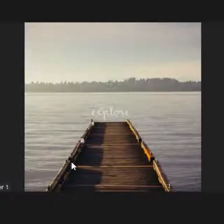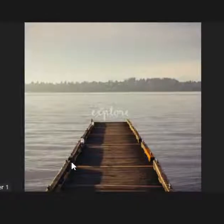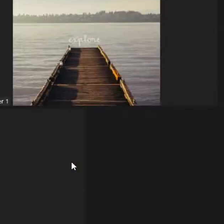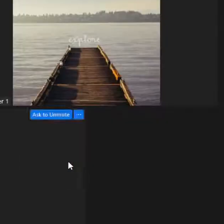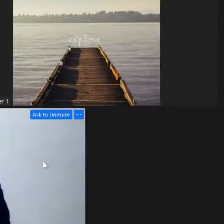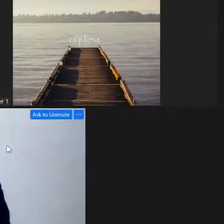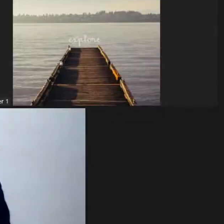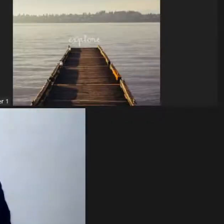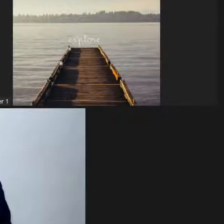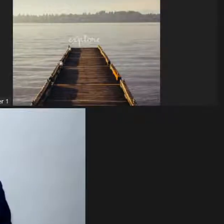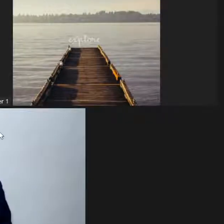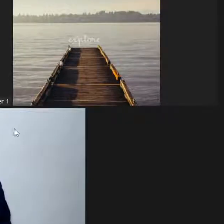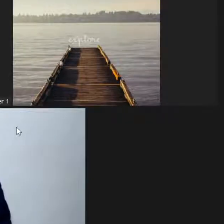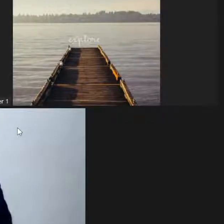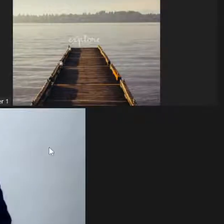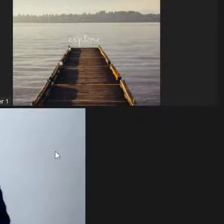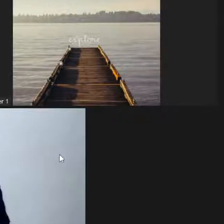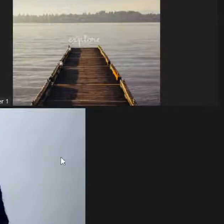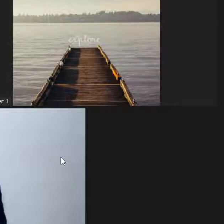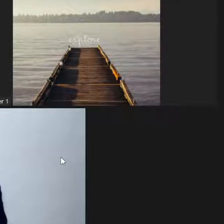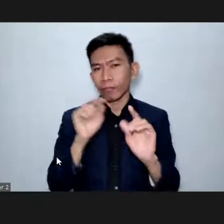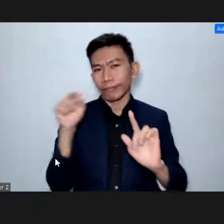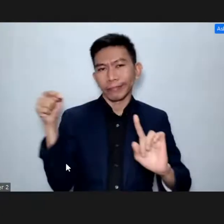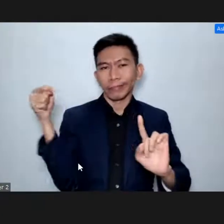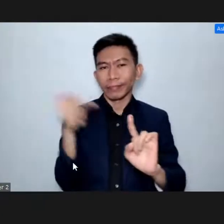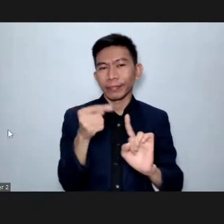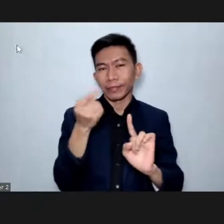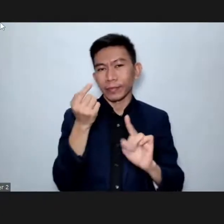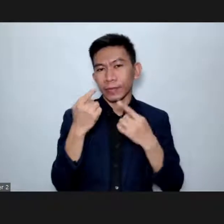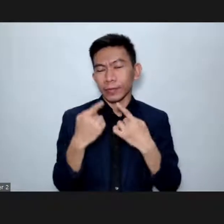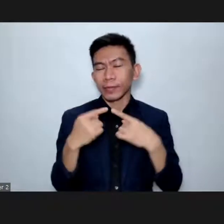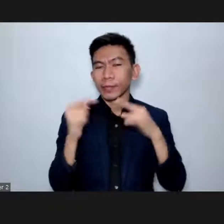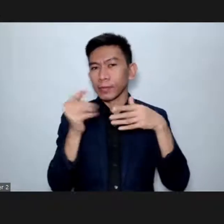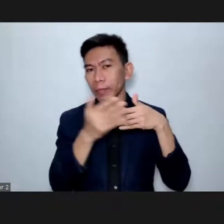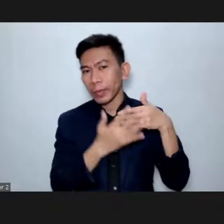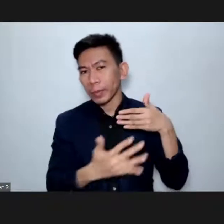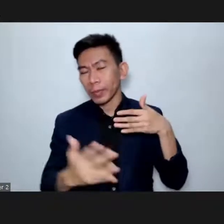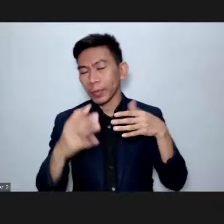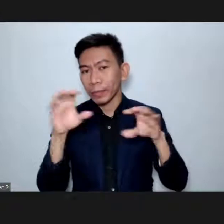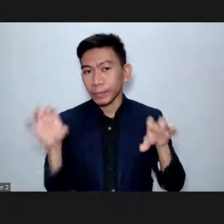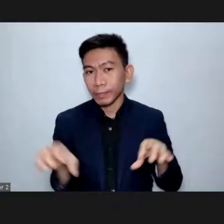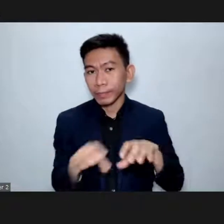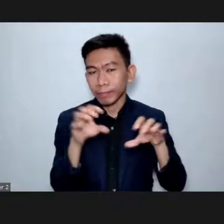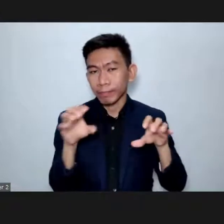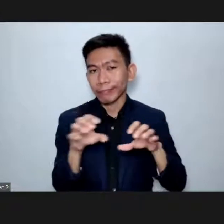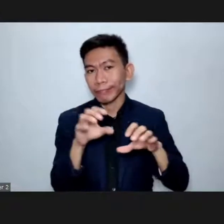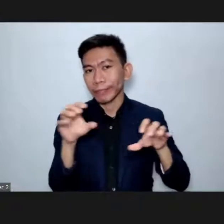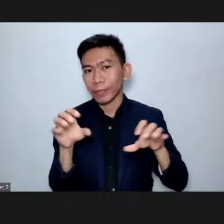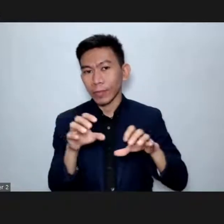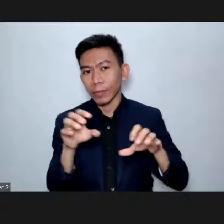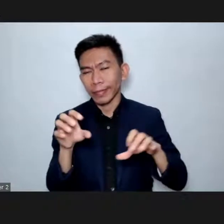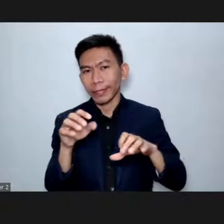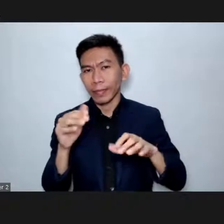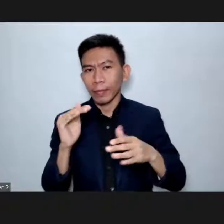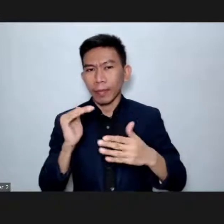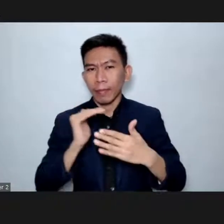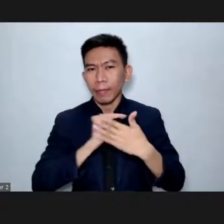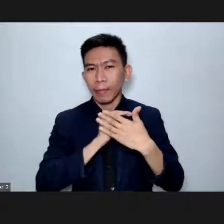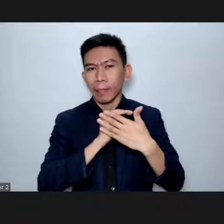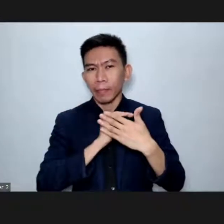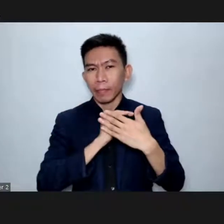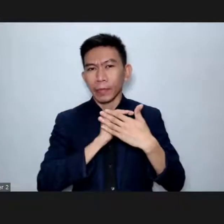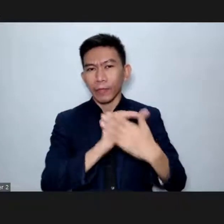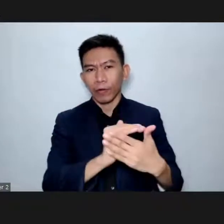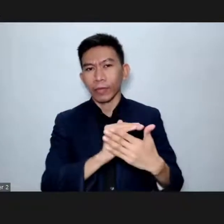we need more in order to be successful in our work against cancer control, right? For cancer